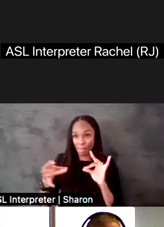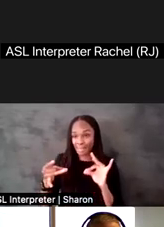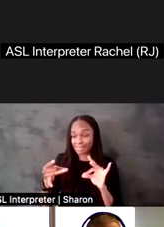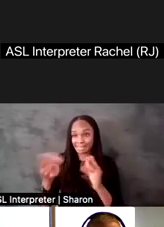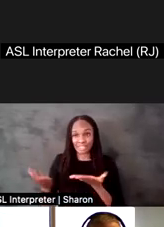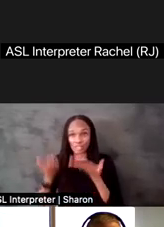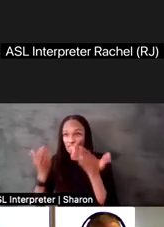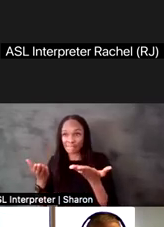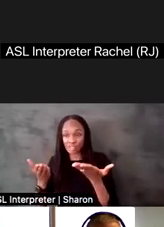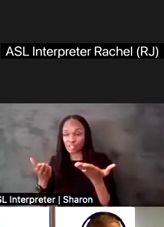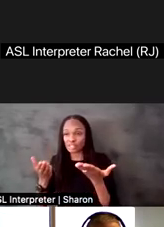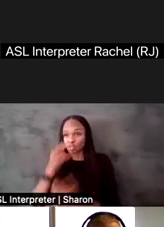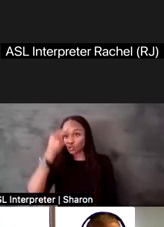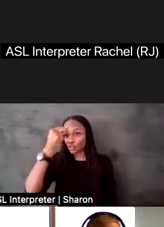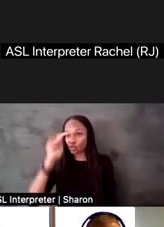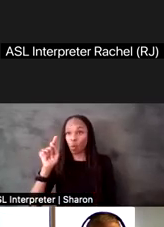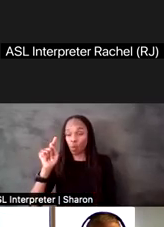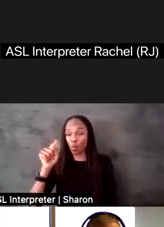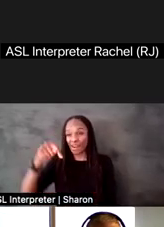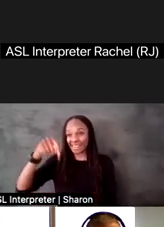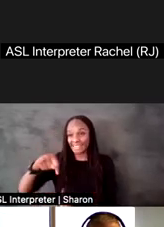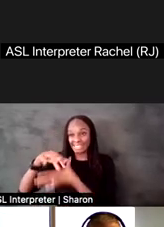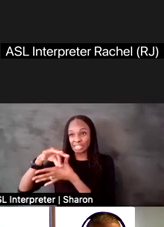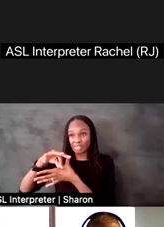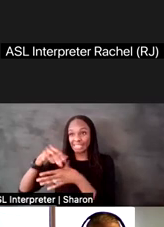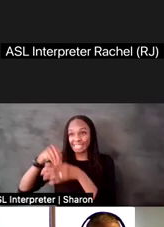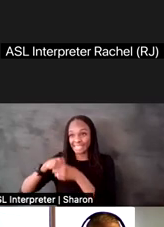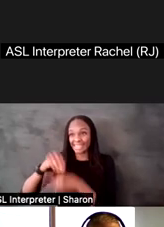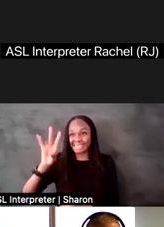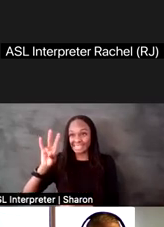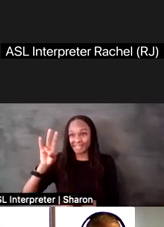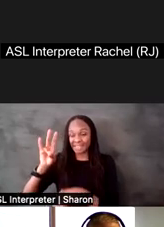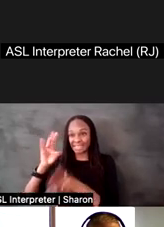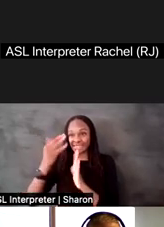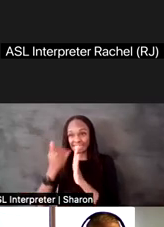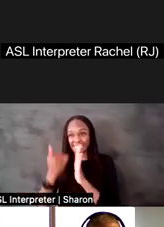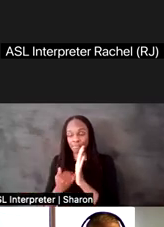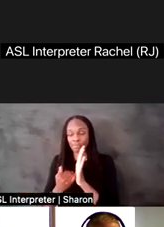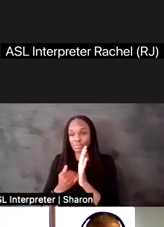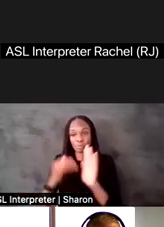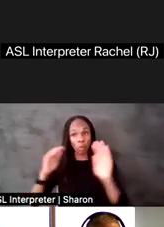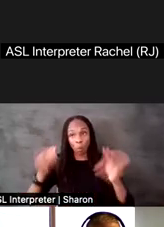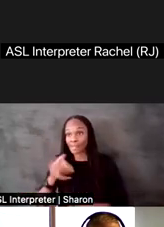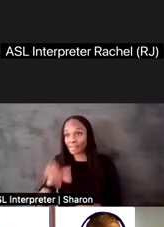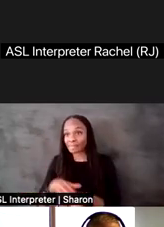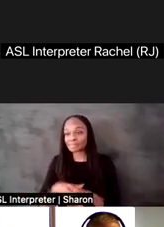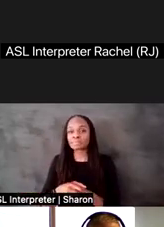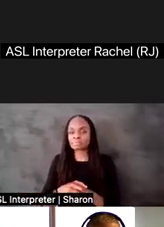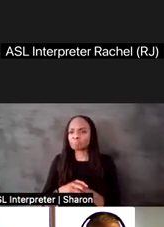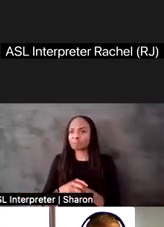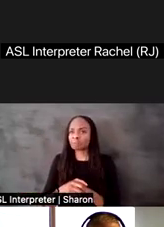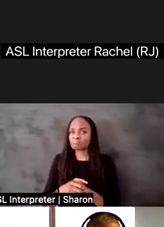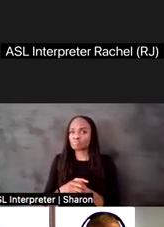suggestions for the content in the 7 steps, which we really will welcome, put that into